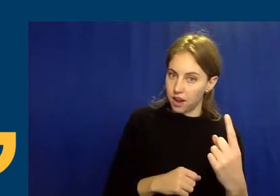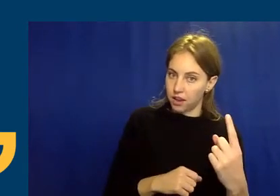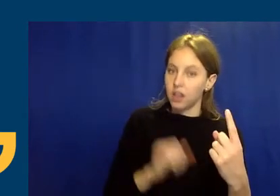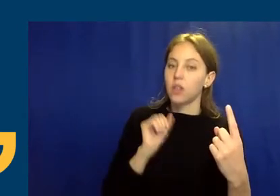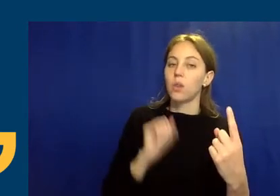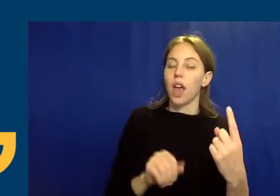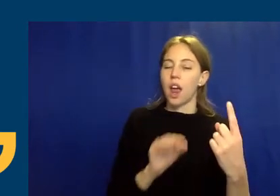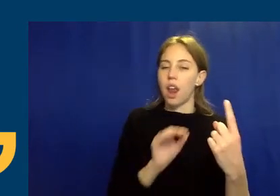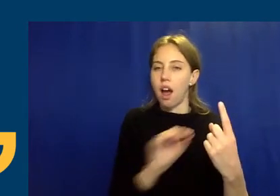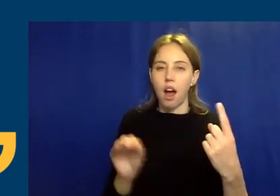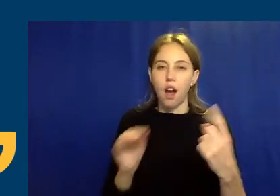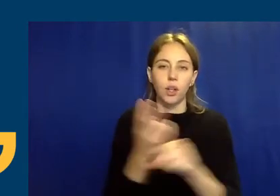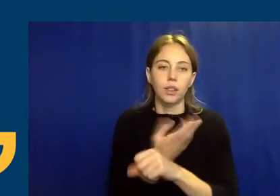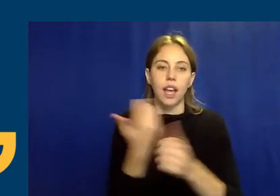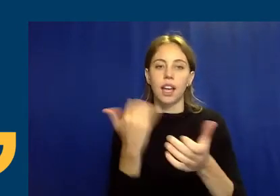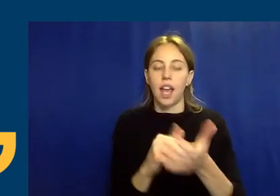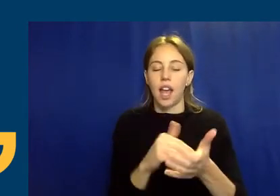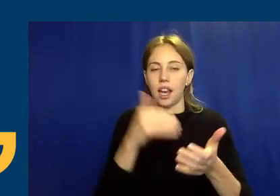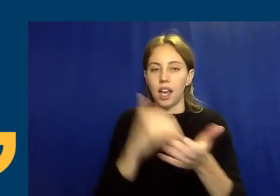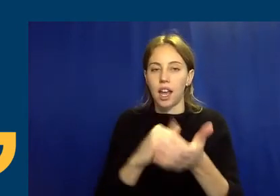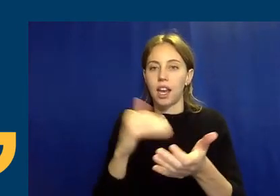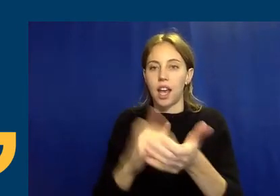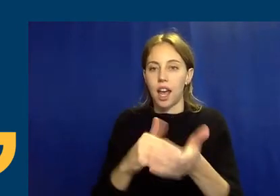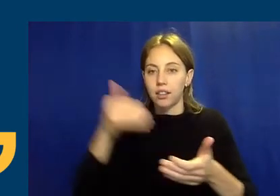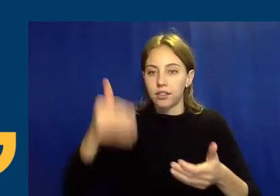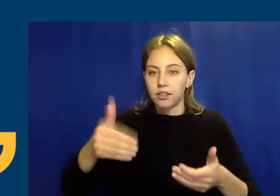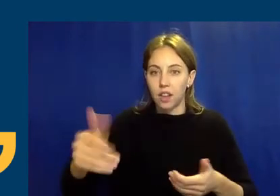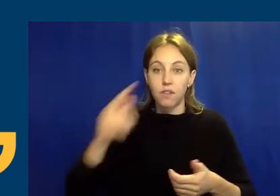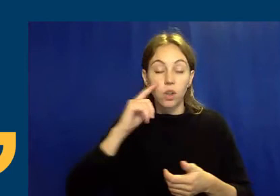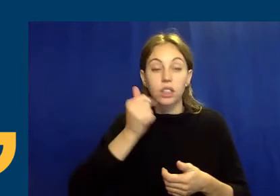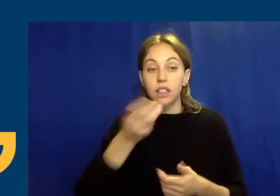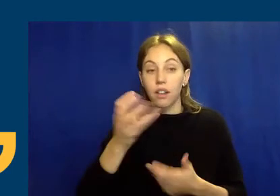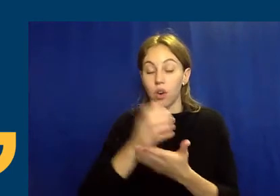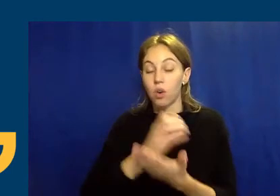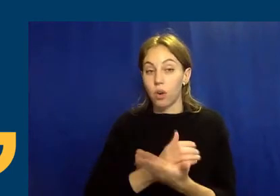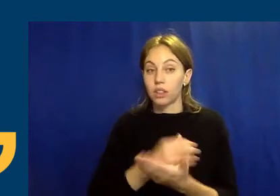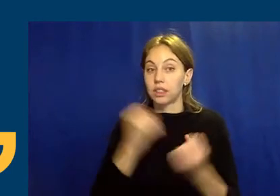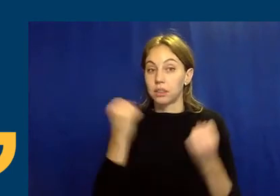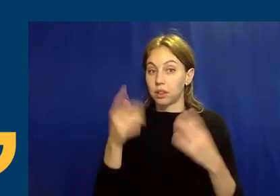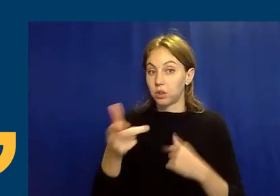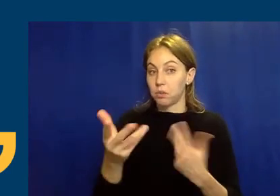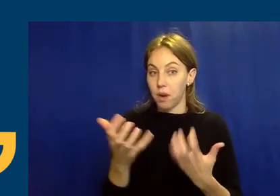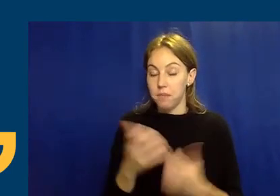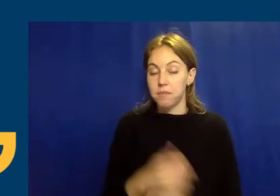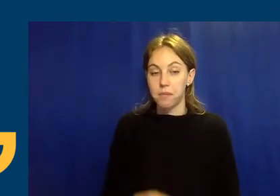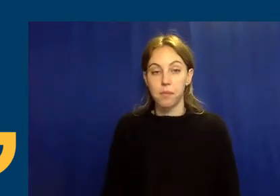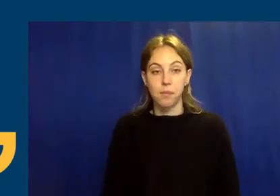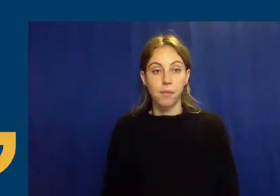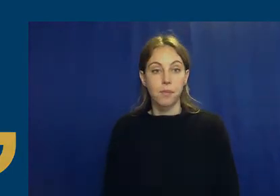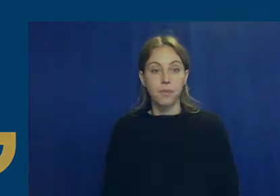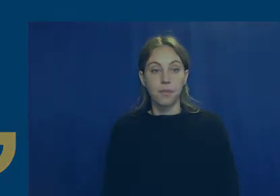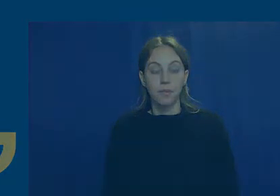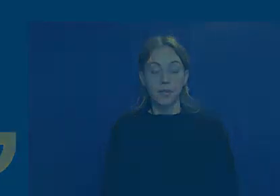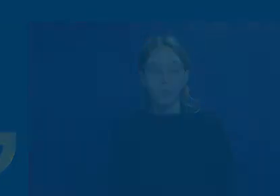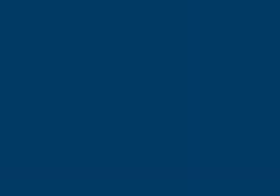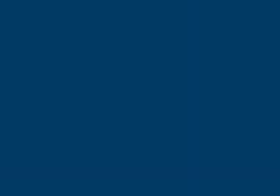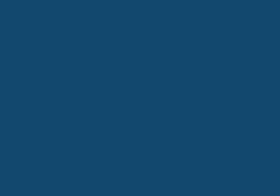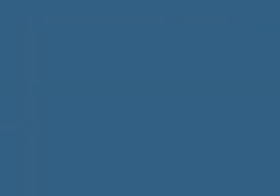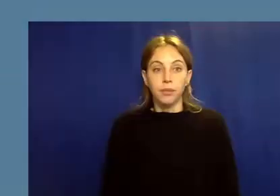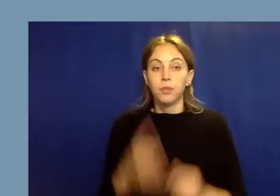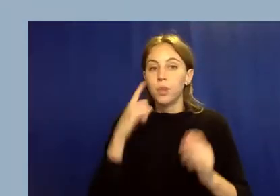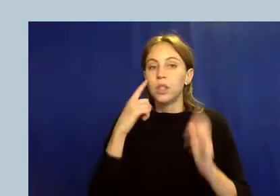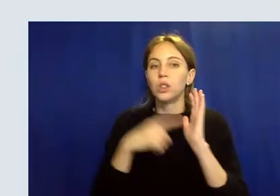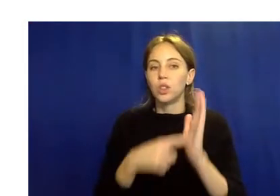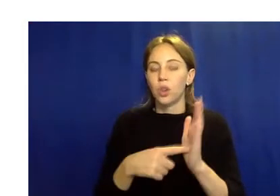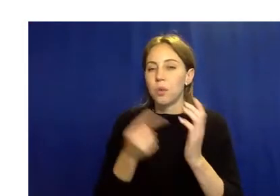can reuse over many courses, as many as you would like. And so let me show you how the rubrics